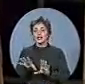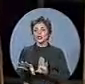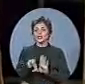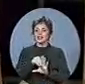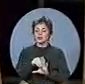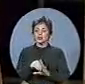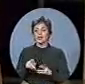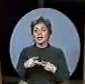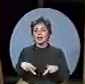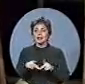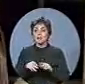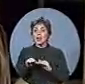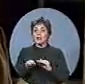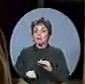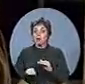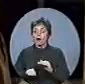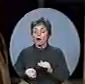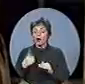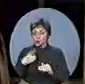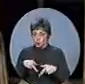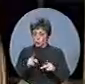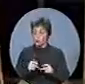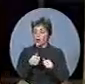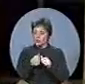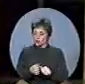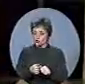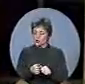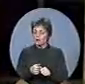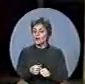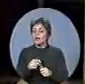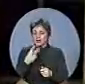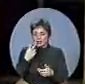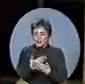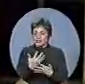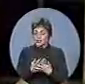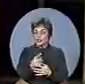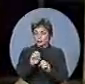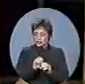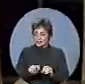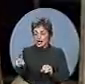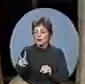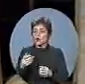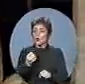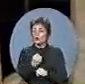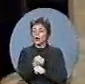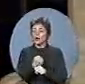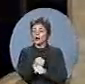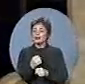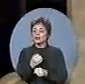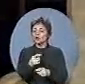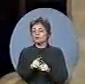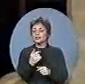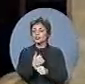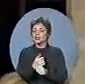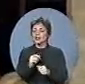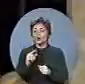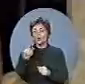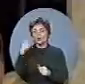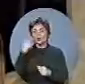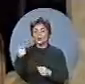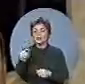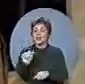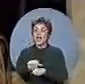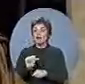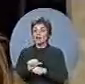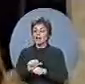the Netherlands, which have the right to monitor the treatment of Afghan detainees to ensure that they're treated humanely,